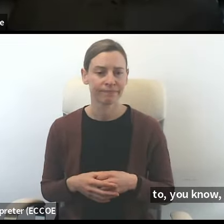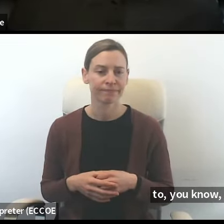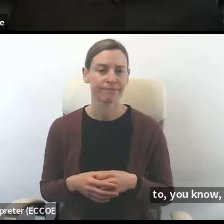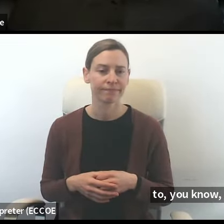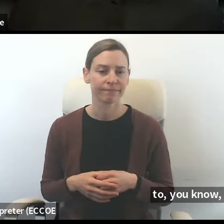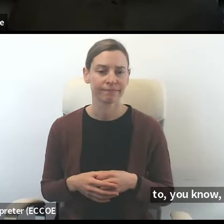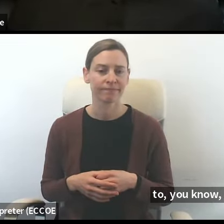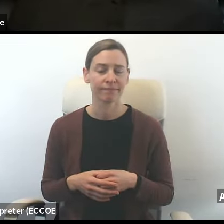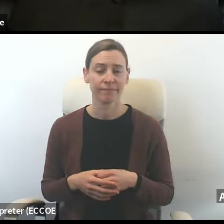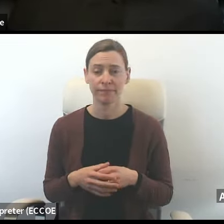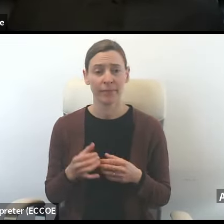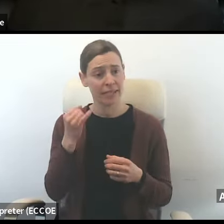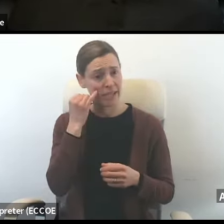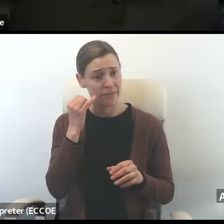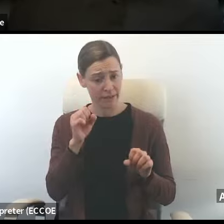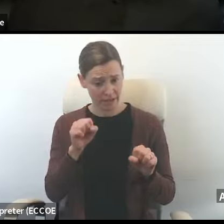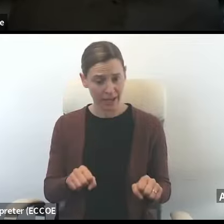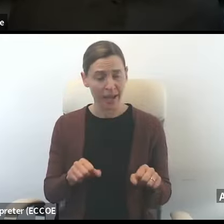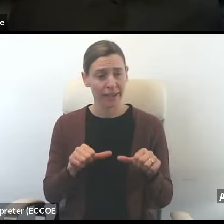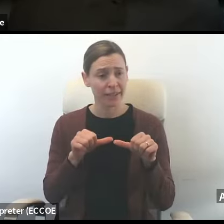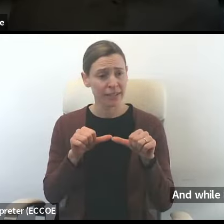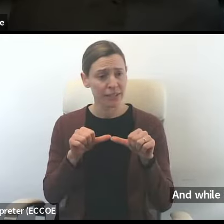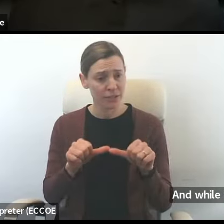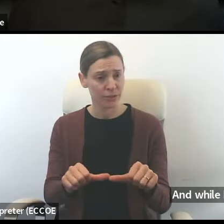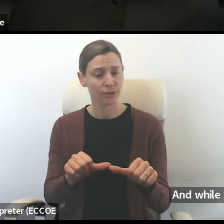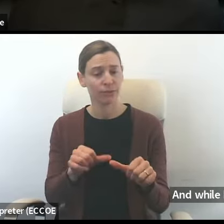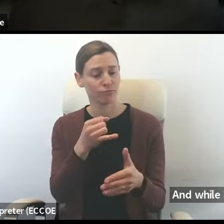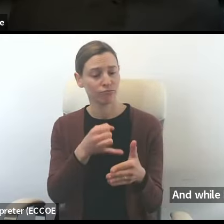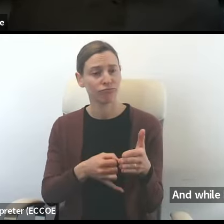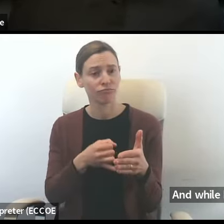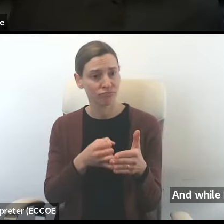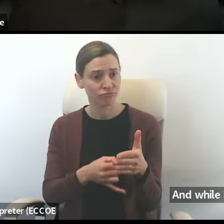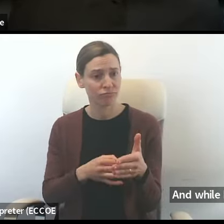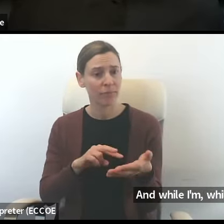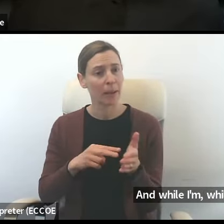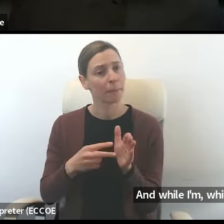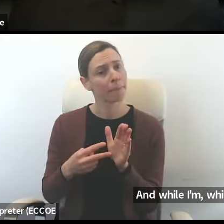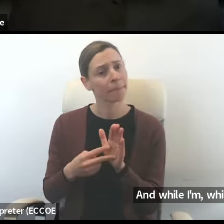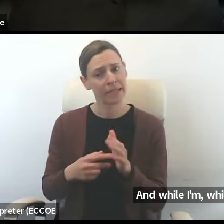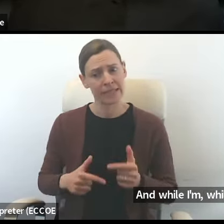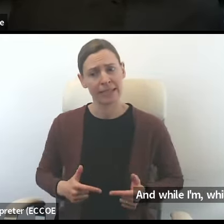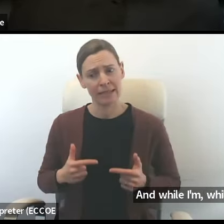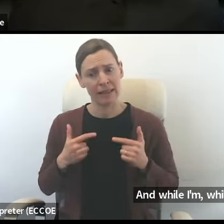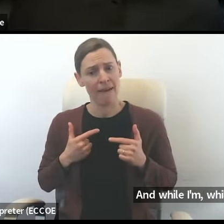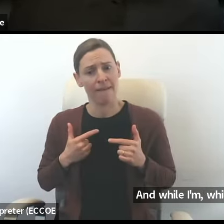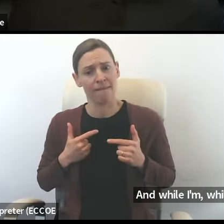while I'm able to continue, that it means that it's not that bad yet.